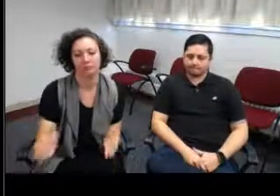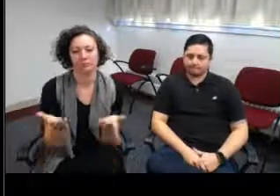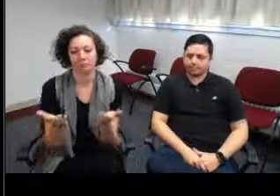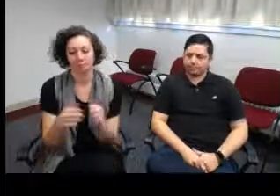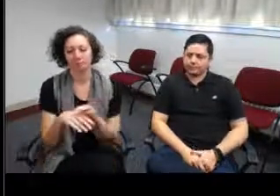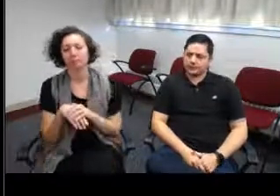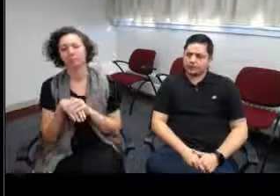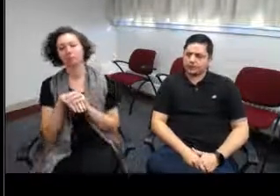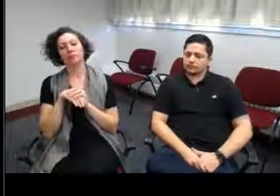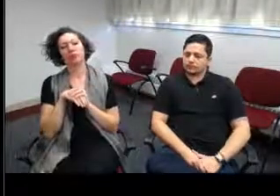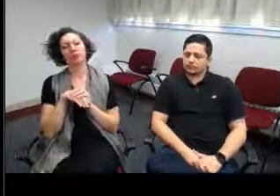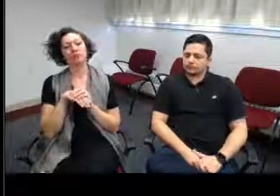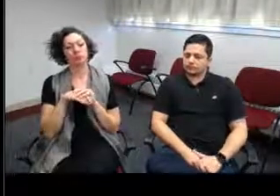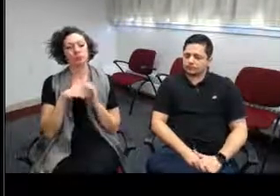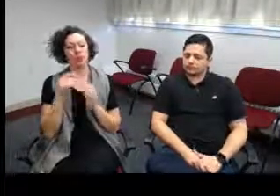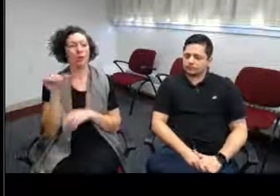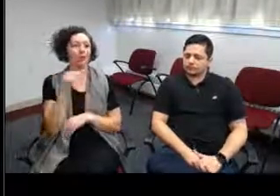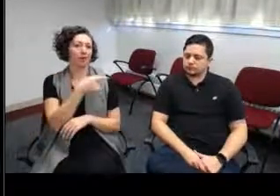treatment.